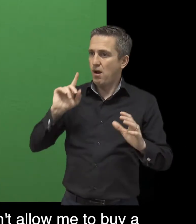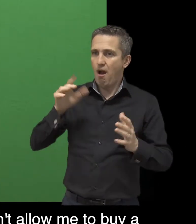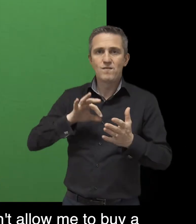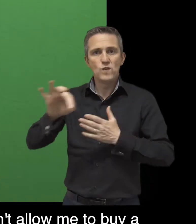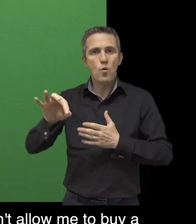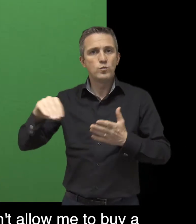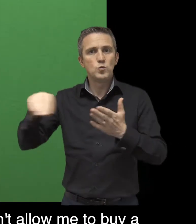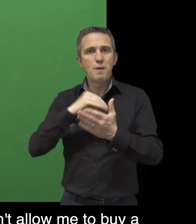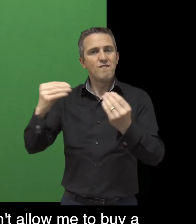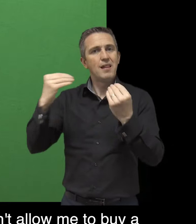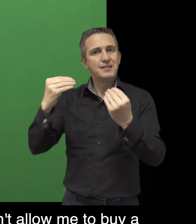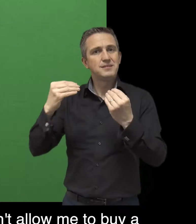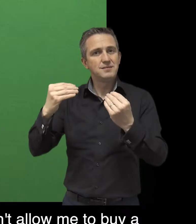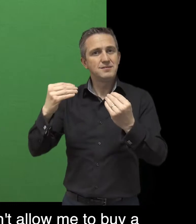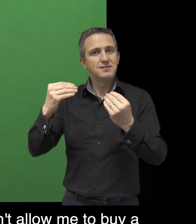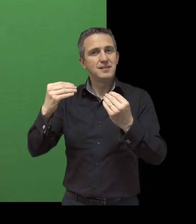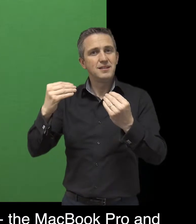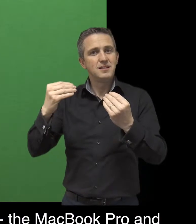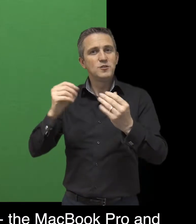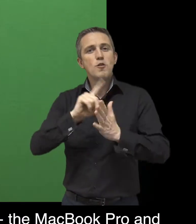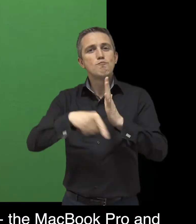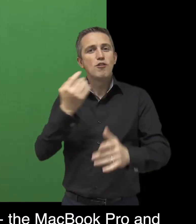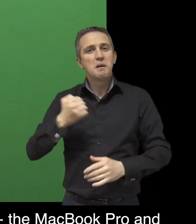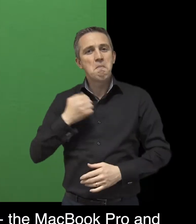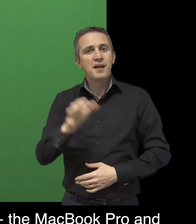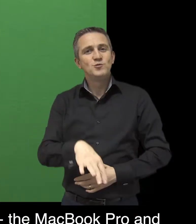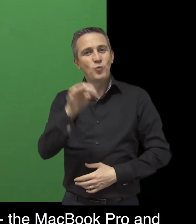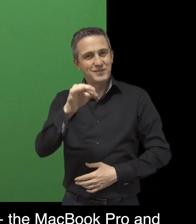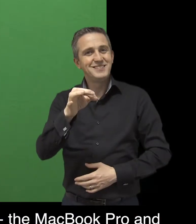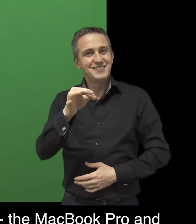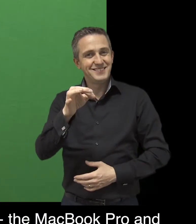So the funding from the My Choices project